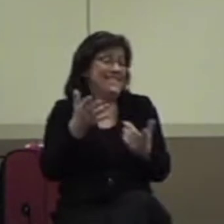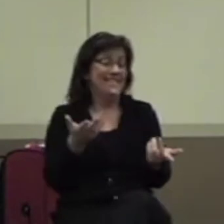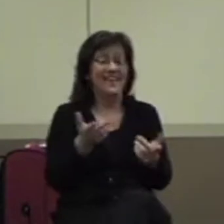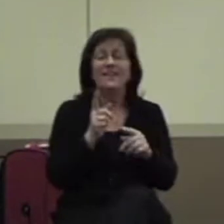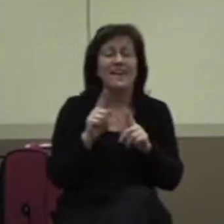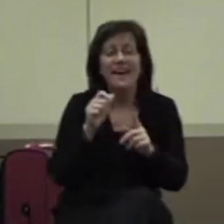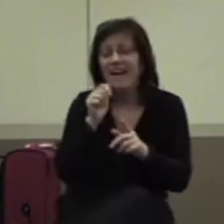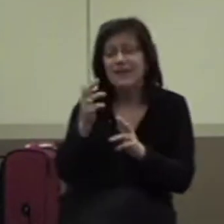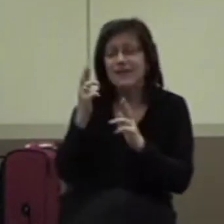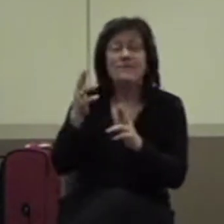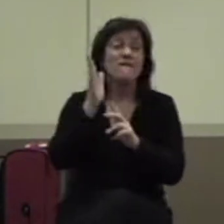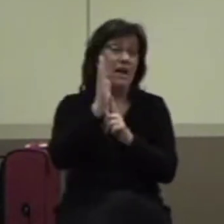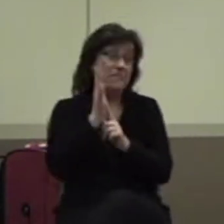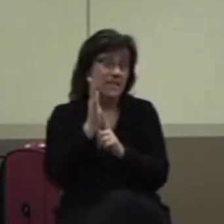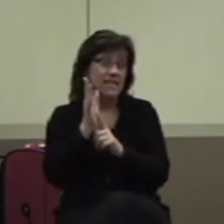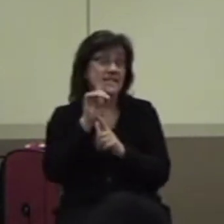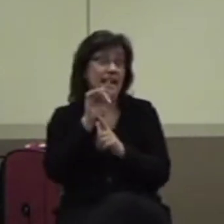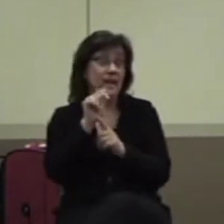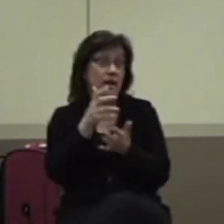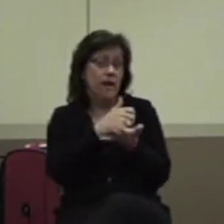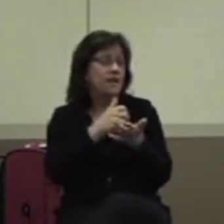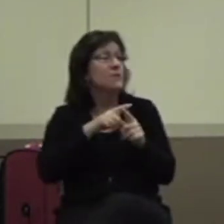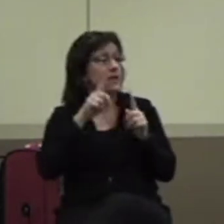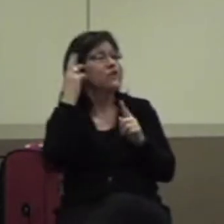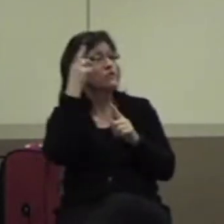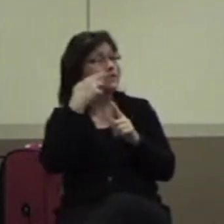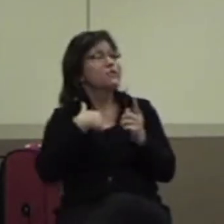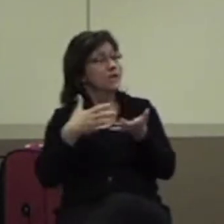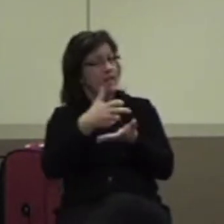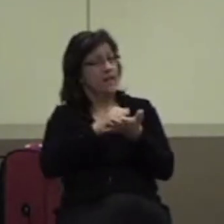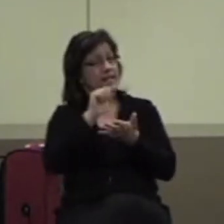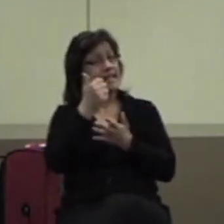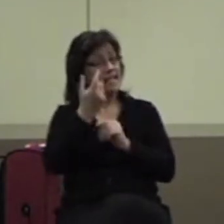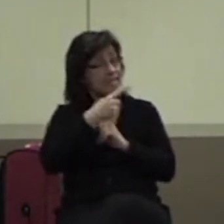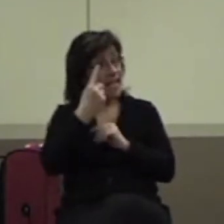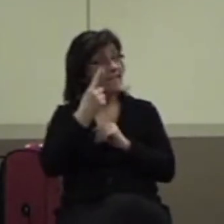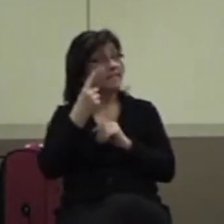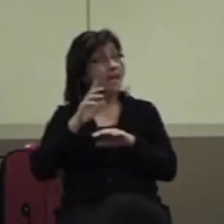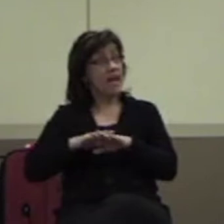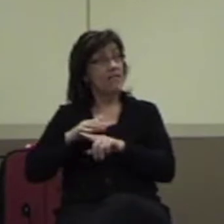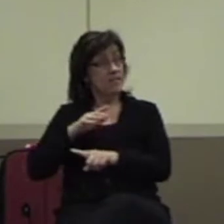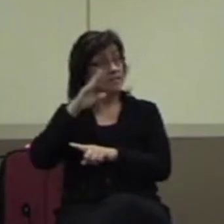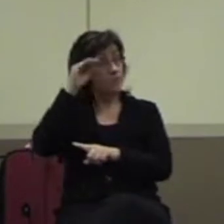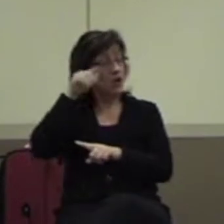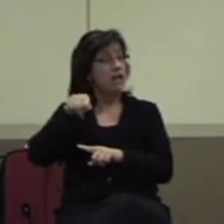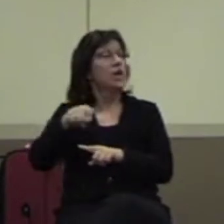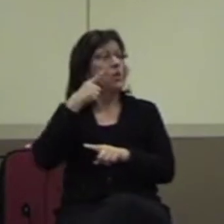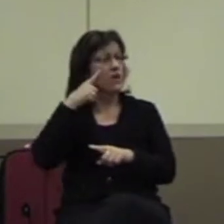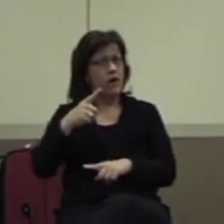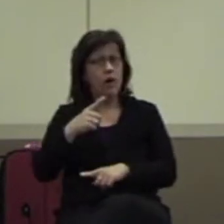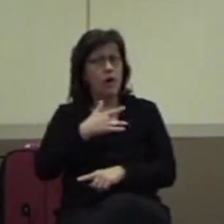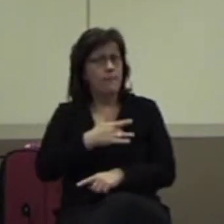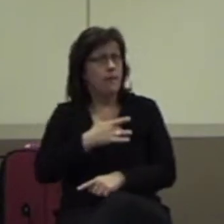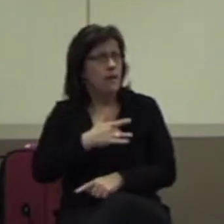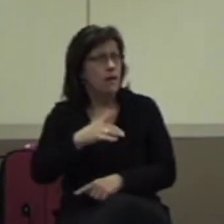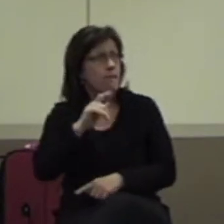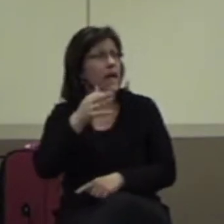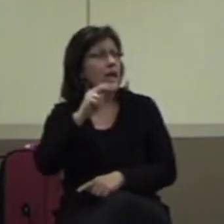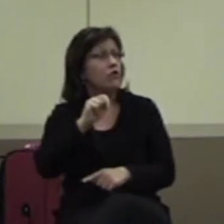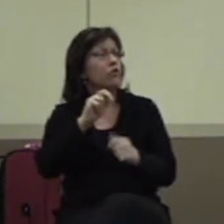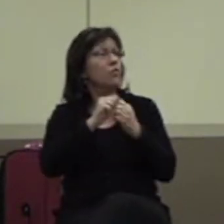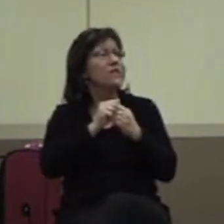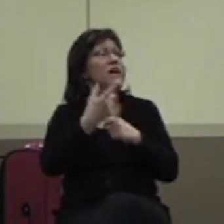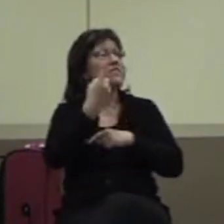data collection. But the reason that we collected 10 days of data on Richie was because we thought there was a pattern to day